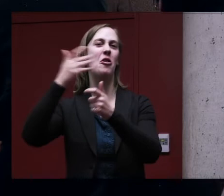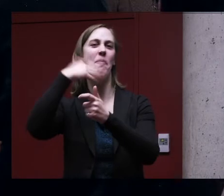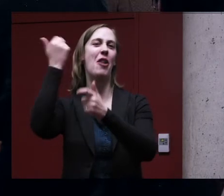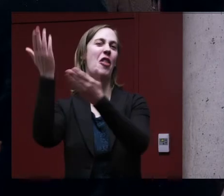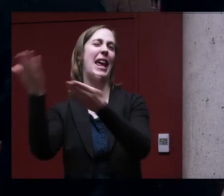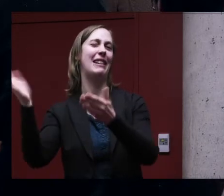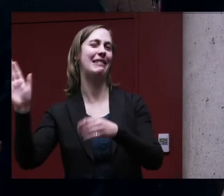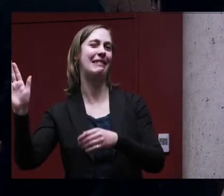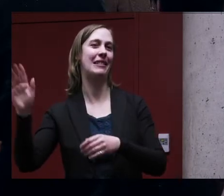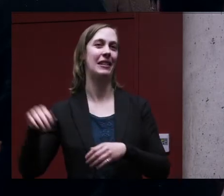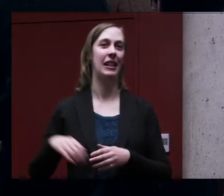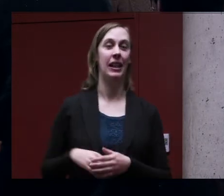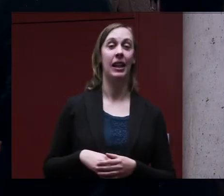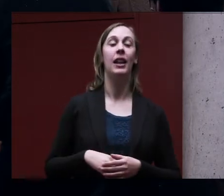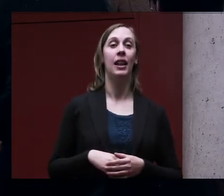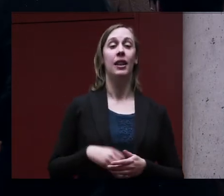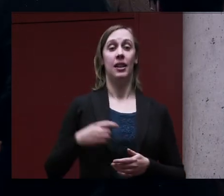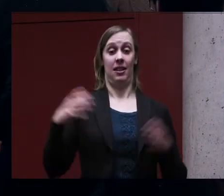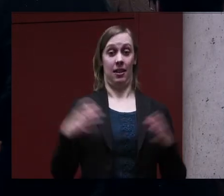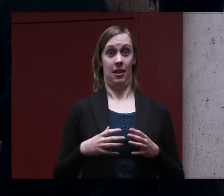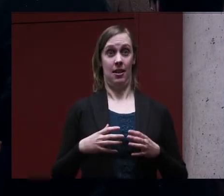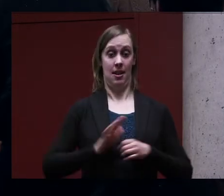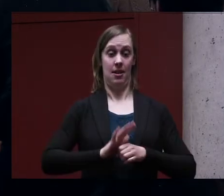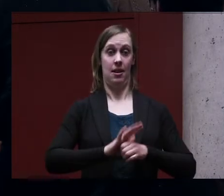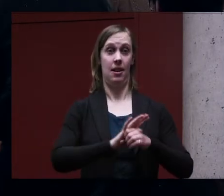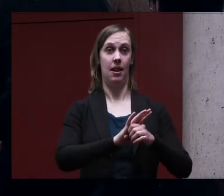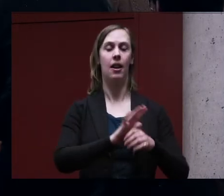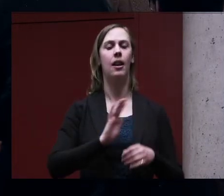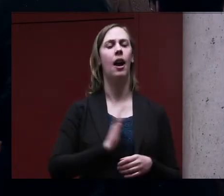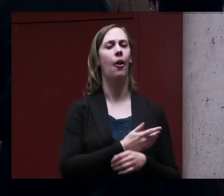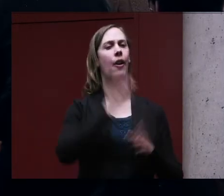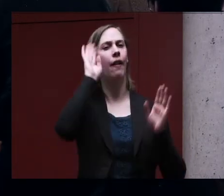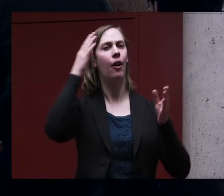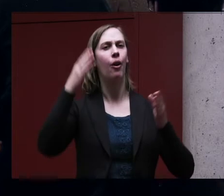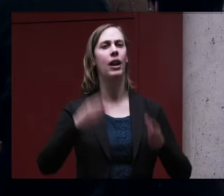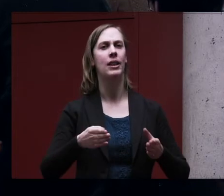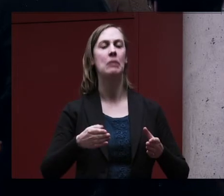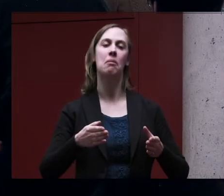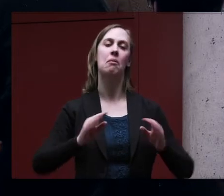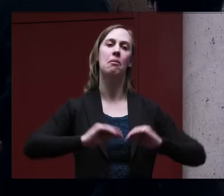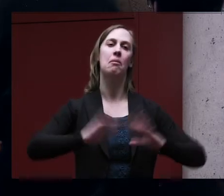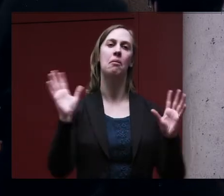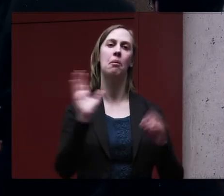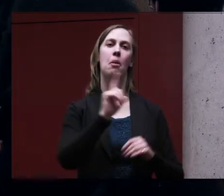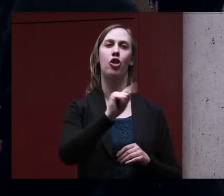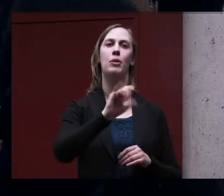We are trying to really, our main focus is obviously long-term care